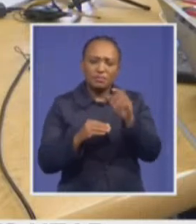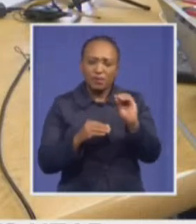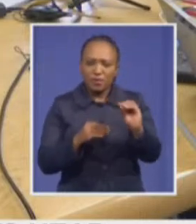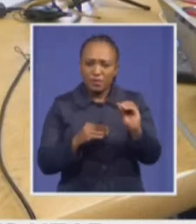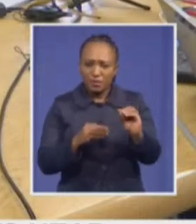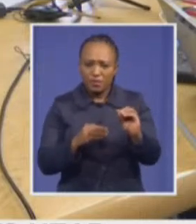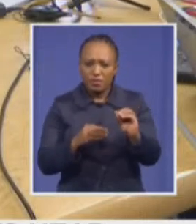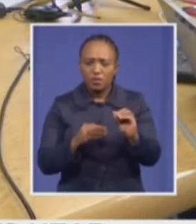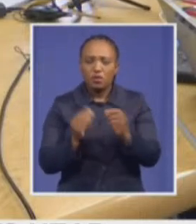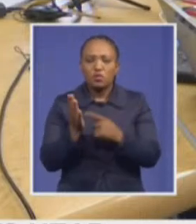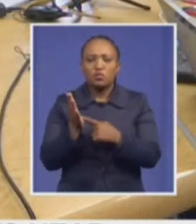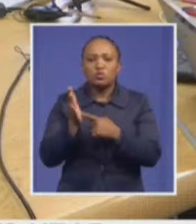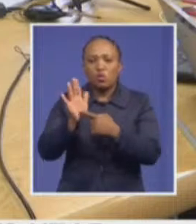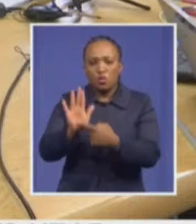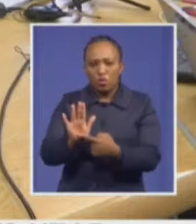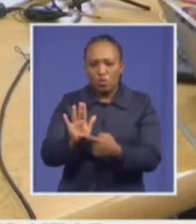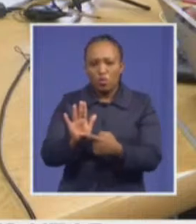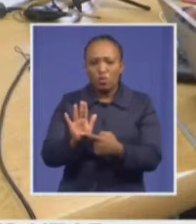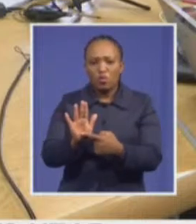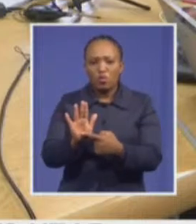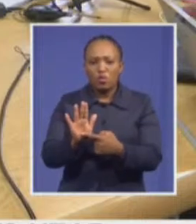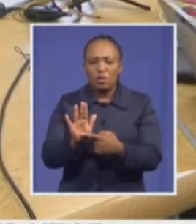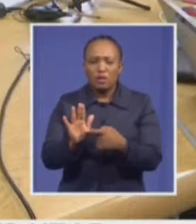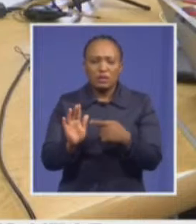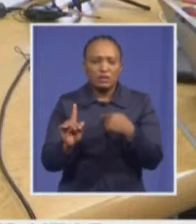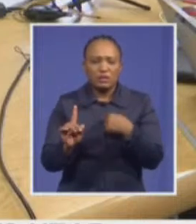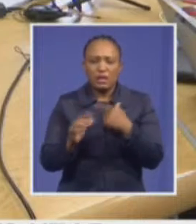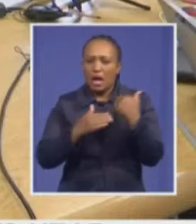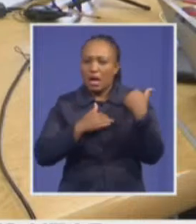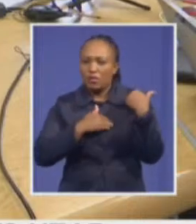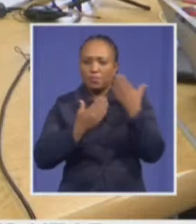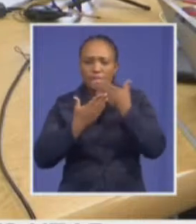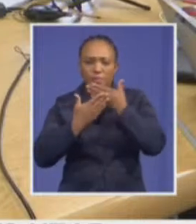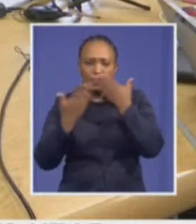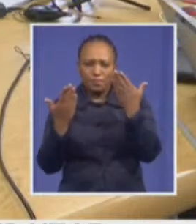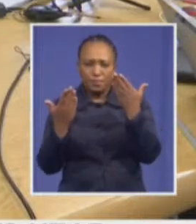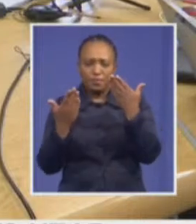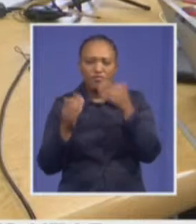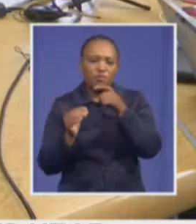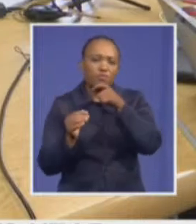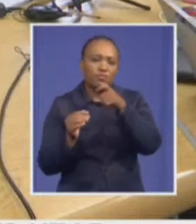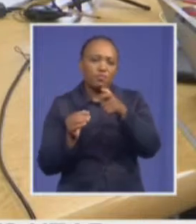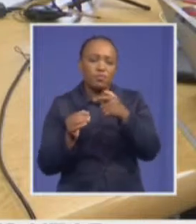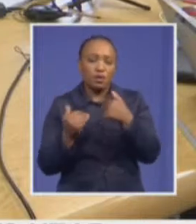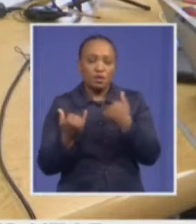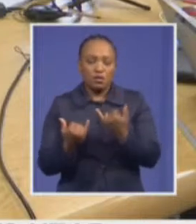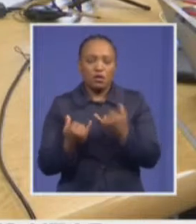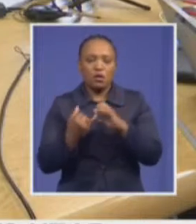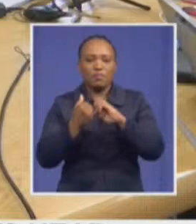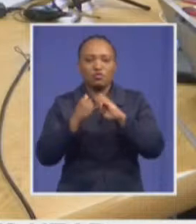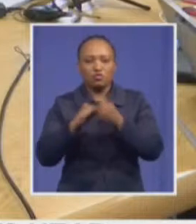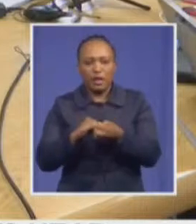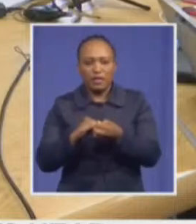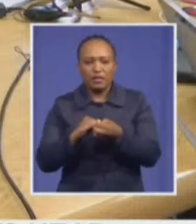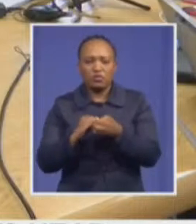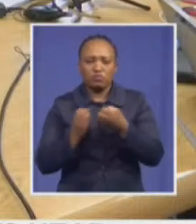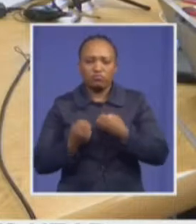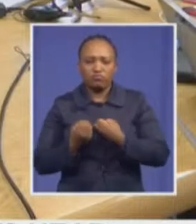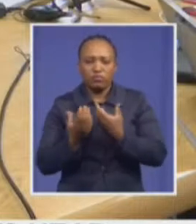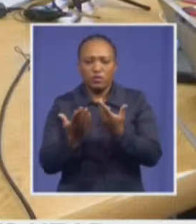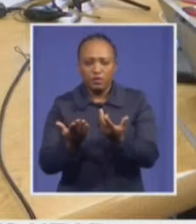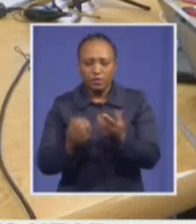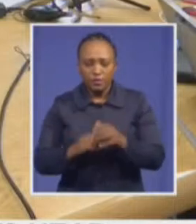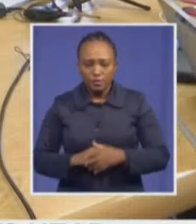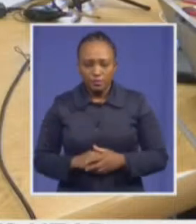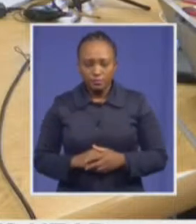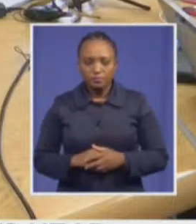uncomfortability around the undertaking, which is what I'm trying to put them at ease on. And then can we skip to the page 90,